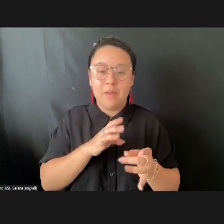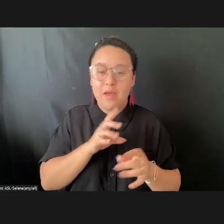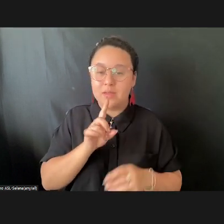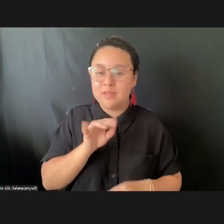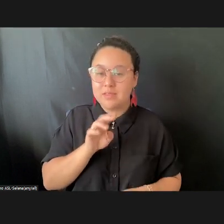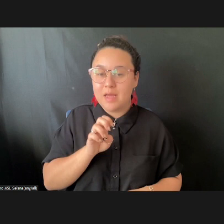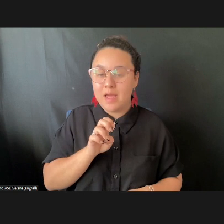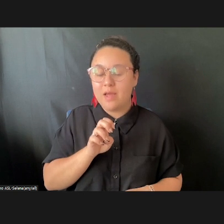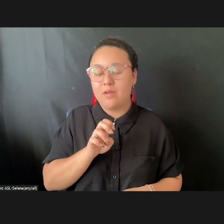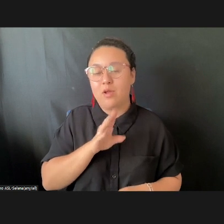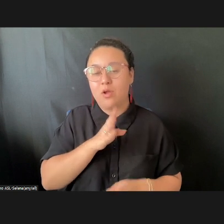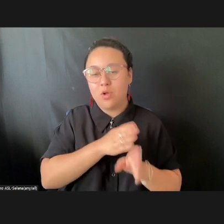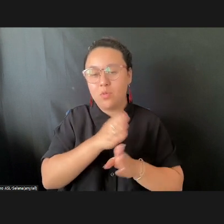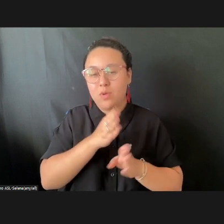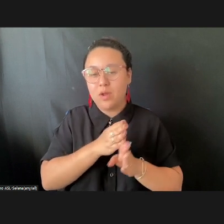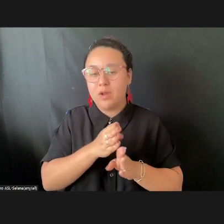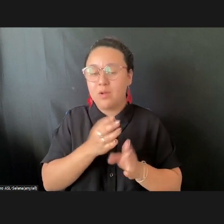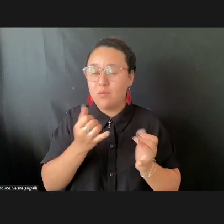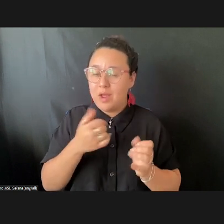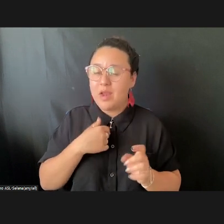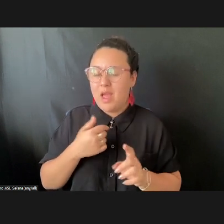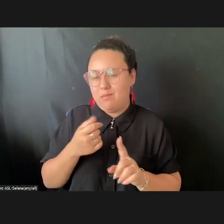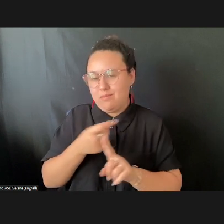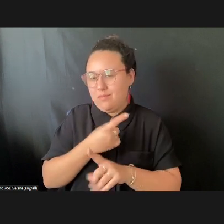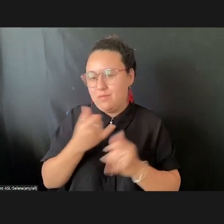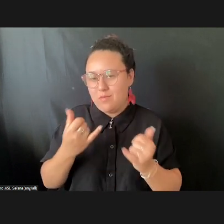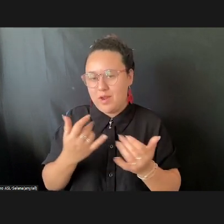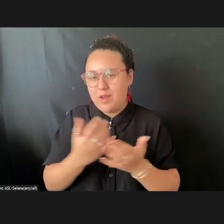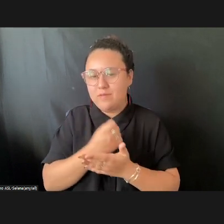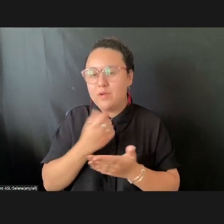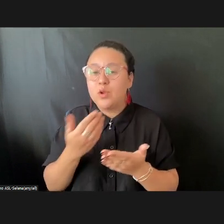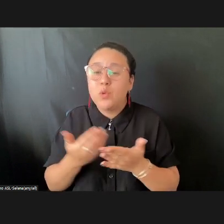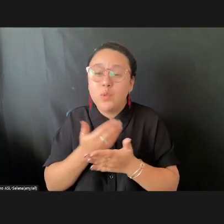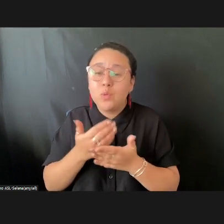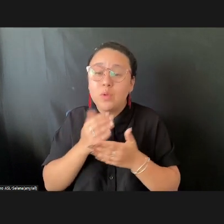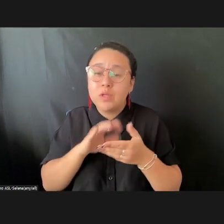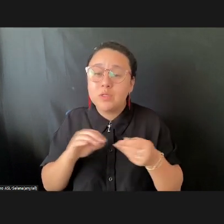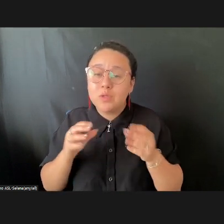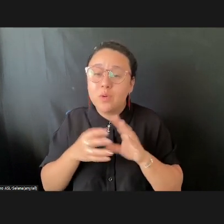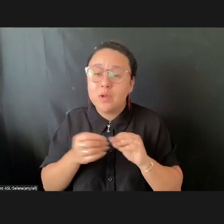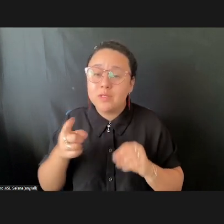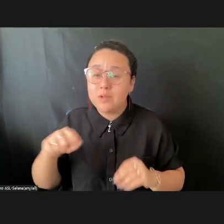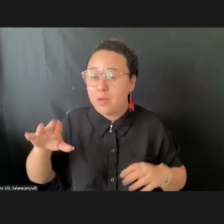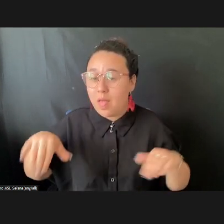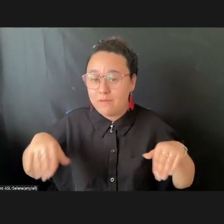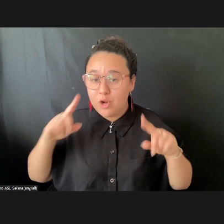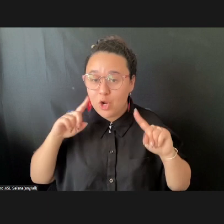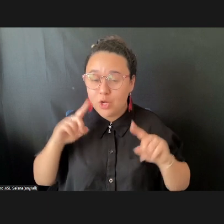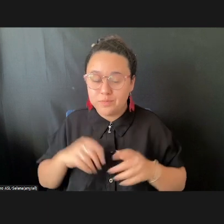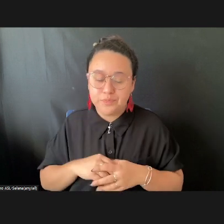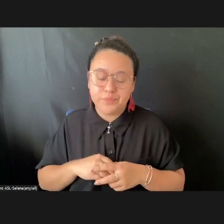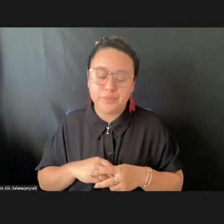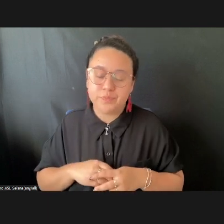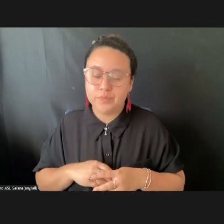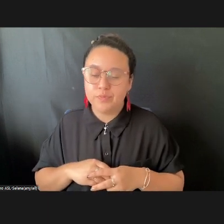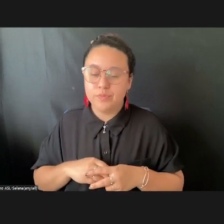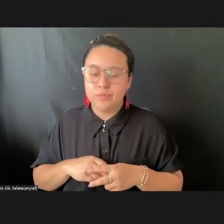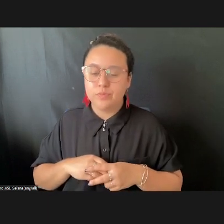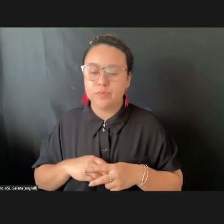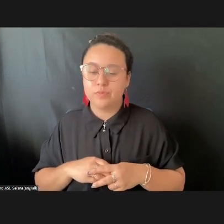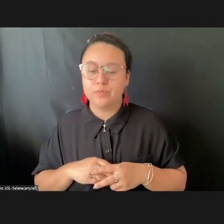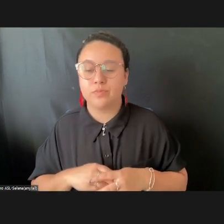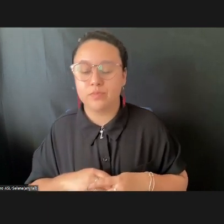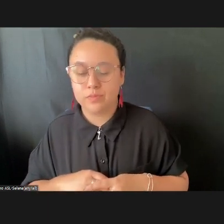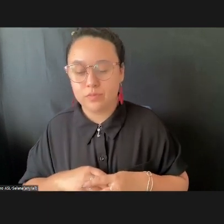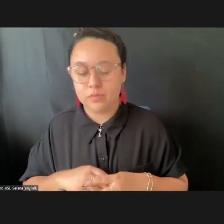digress just a bit with a couple of other newer stories which the committee members have not heard. Now, I've already